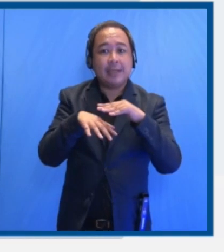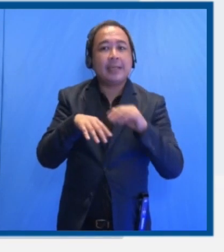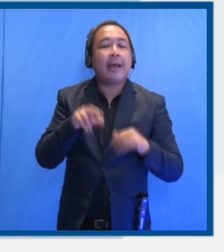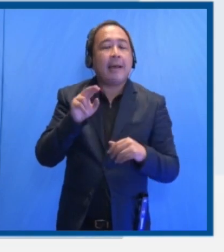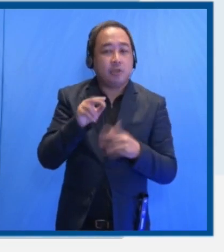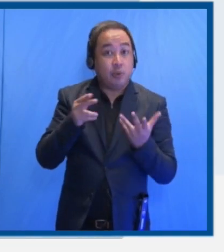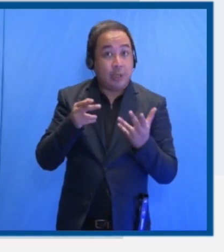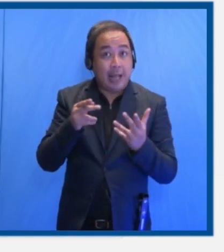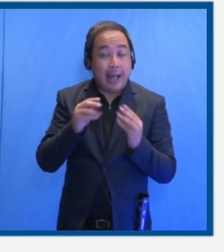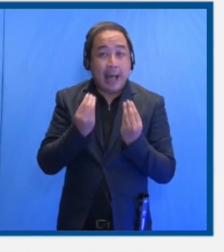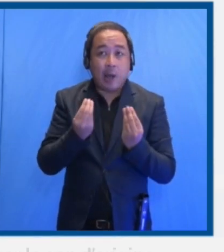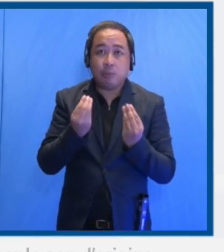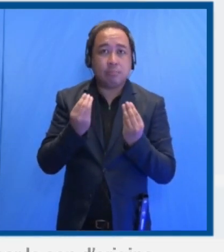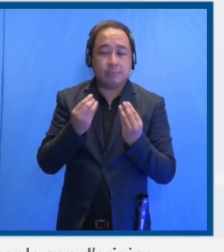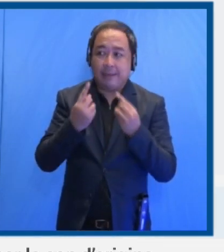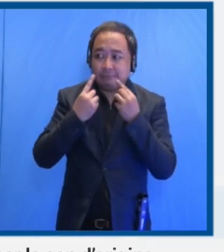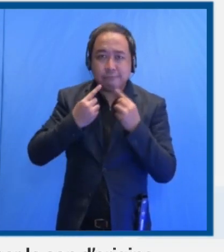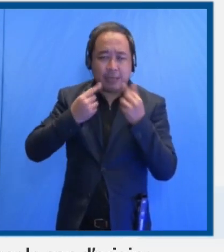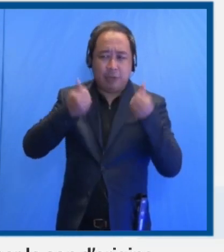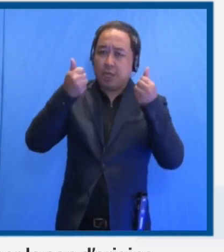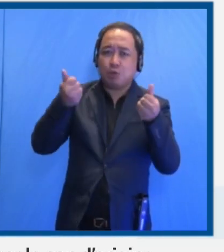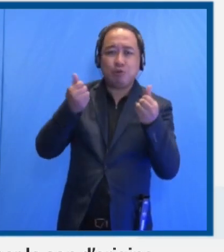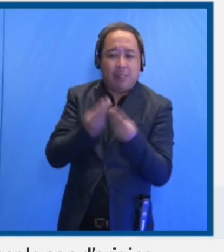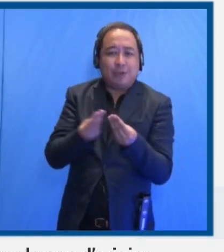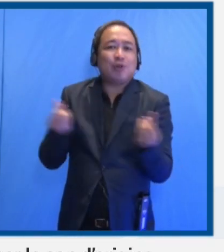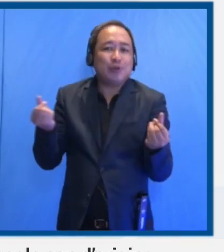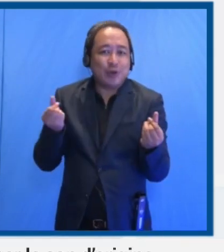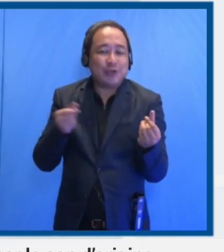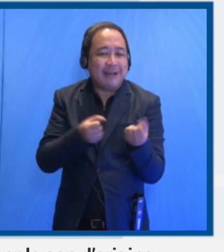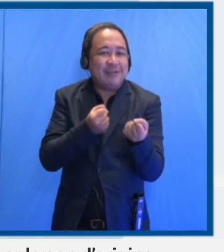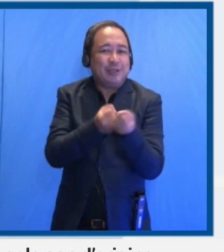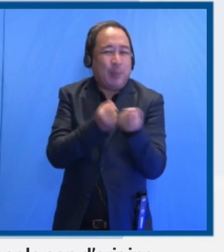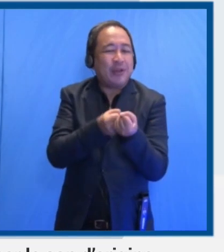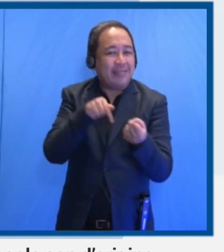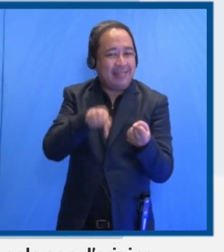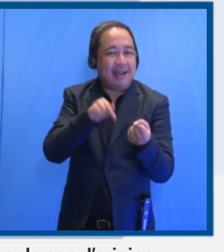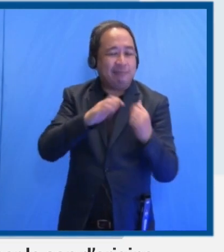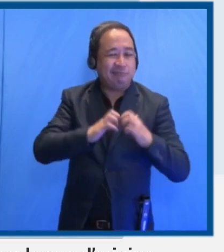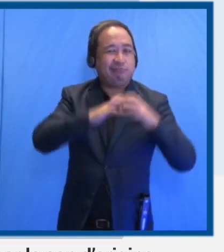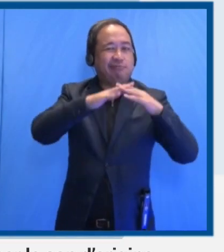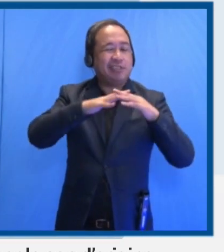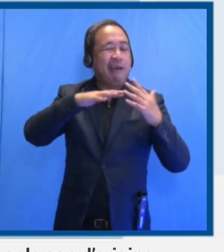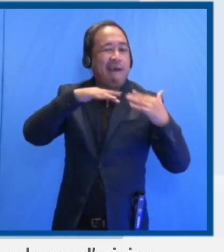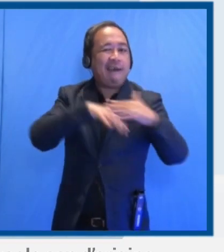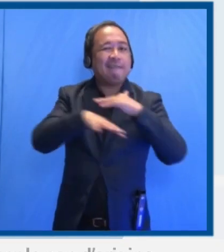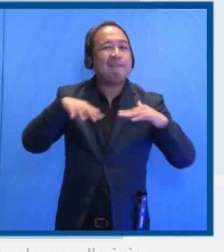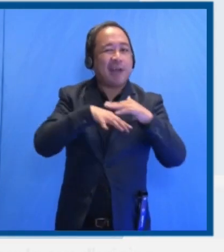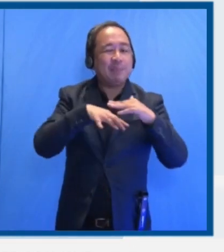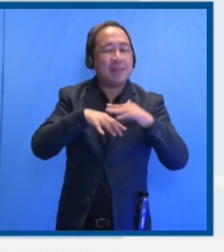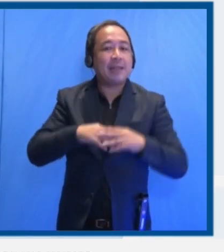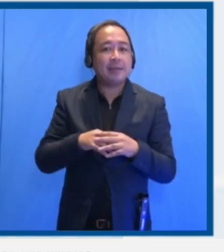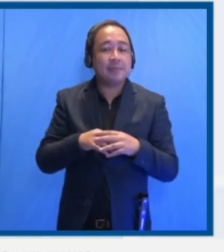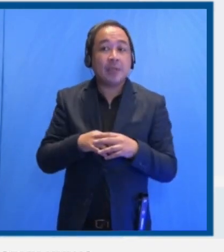effective implementation of nature-based solutions. So this session is really focused on showcasing